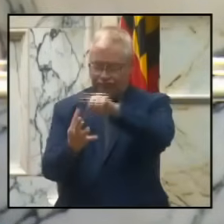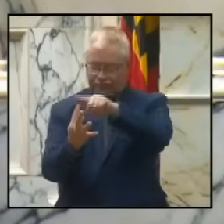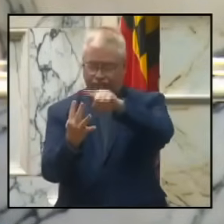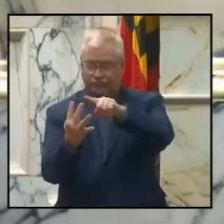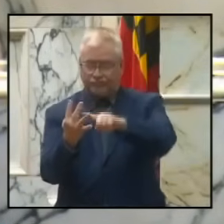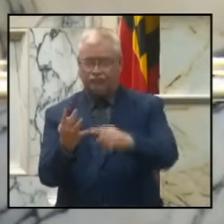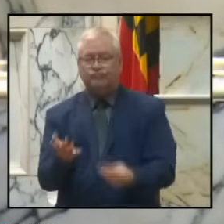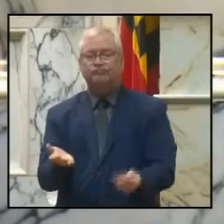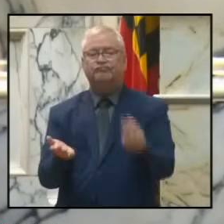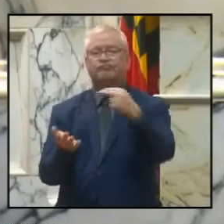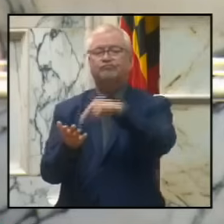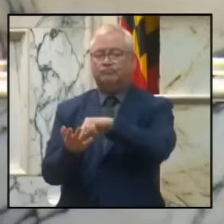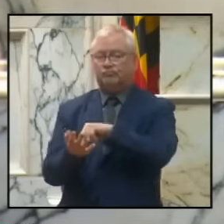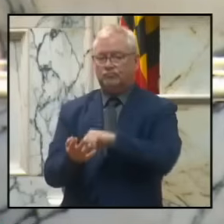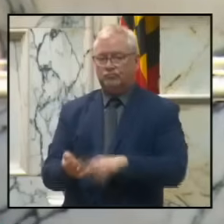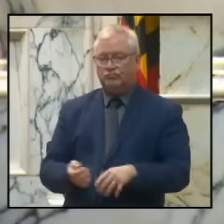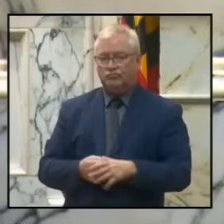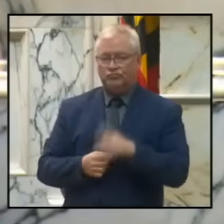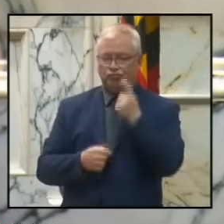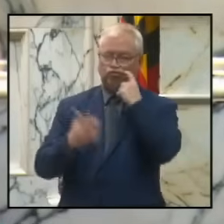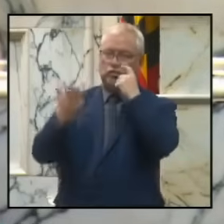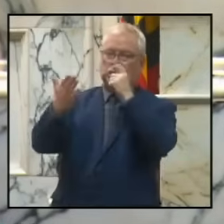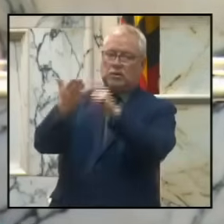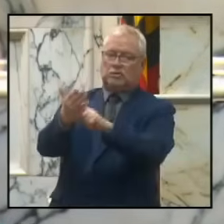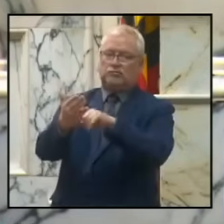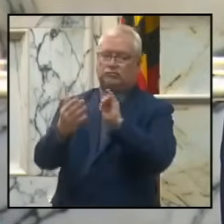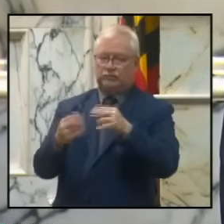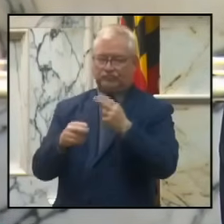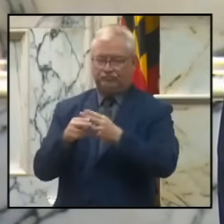stand as I recognize them by name.